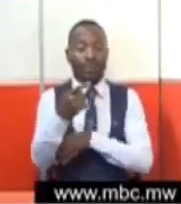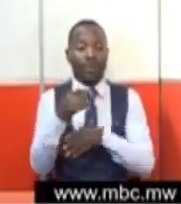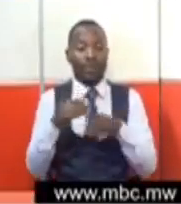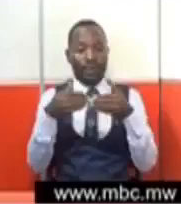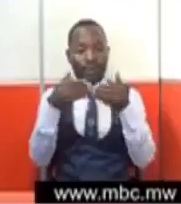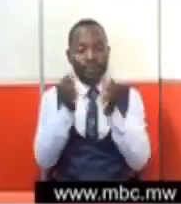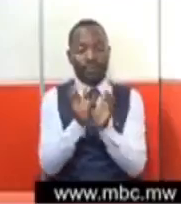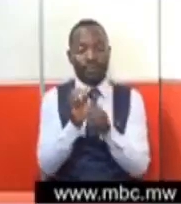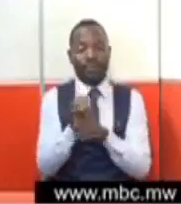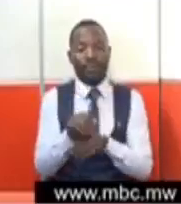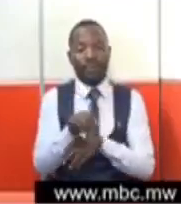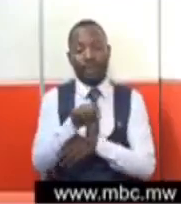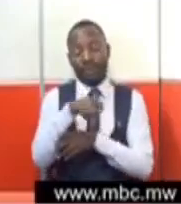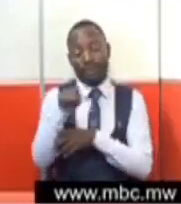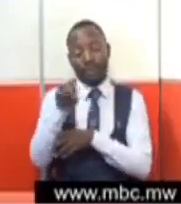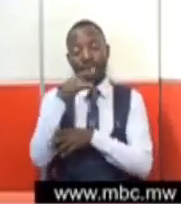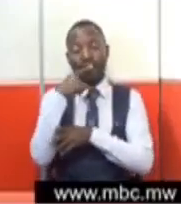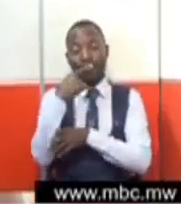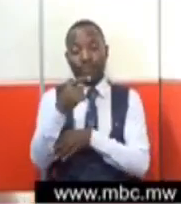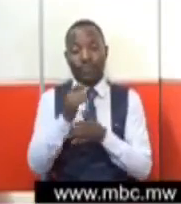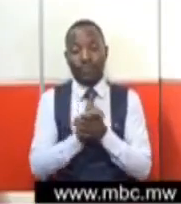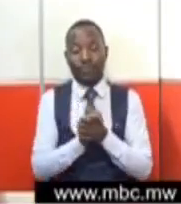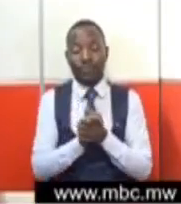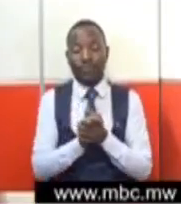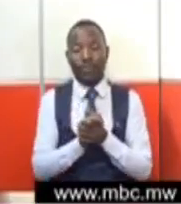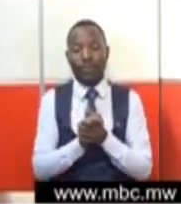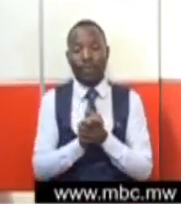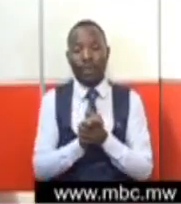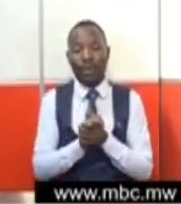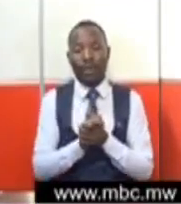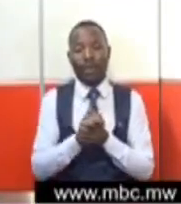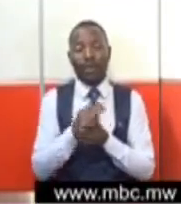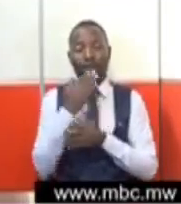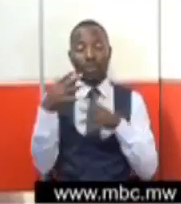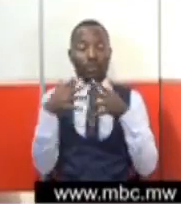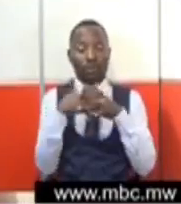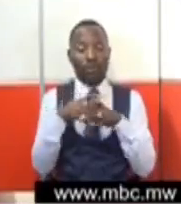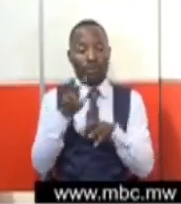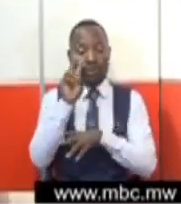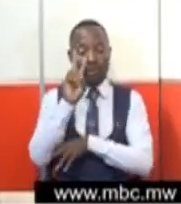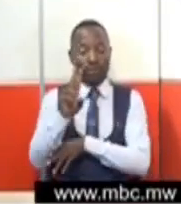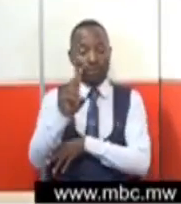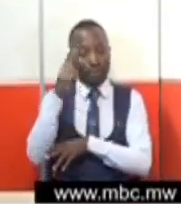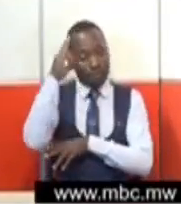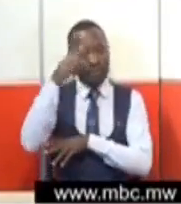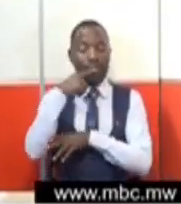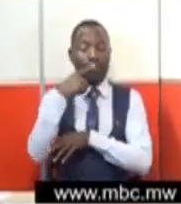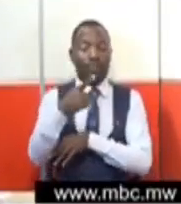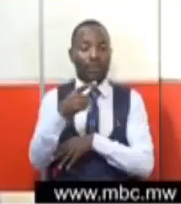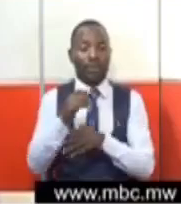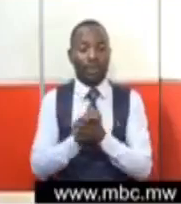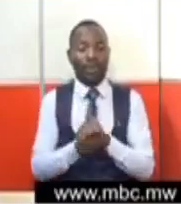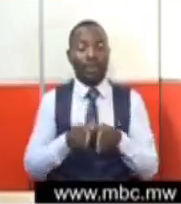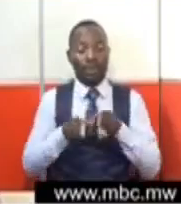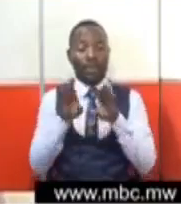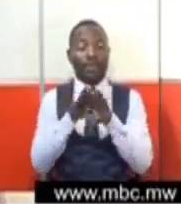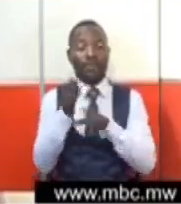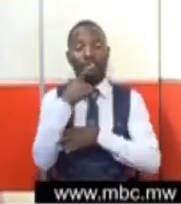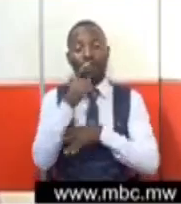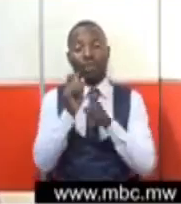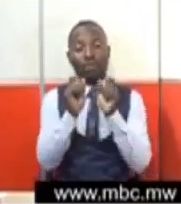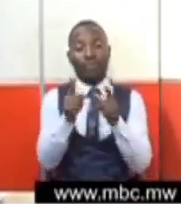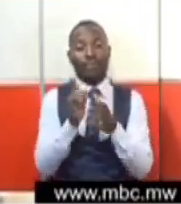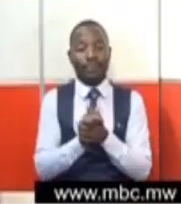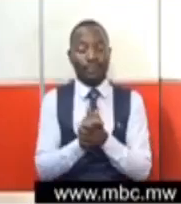Party MCP Secretary General Esniwa Nkaka praised Dr. Chakwera's visionary leadership, citing initiatives like the reintroduction